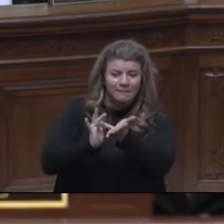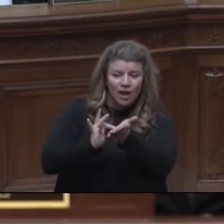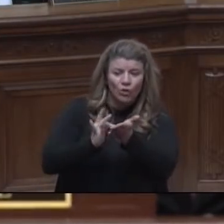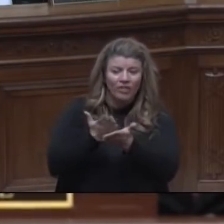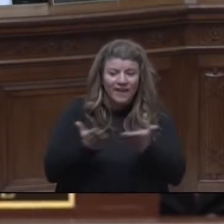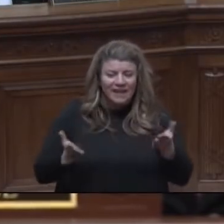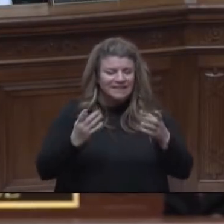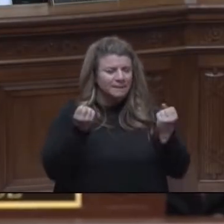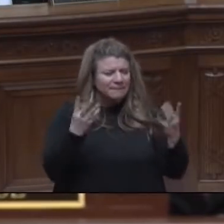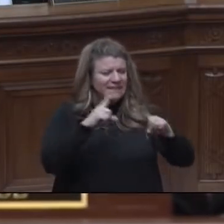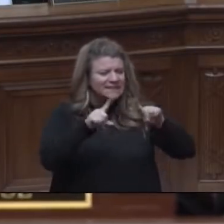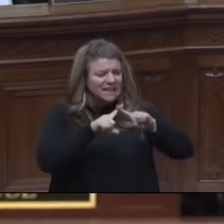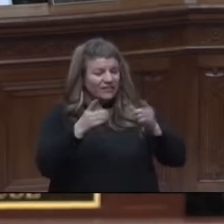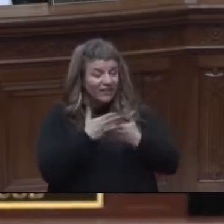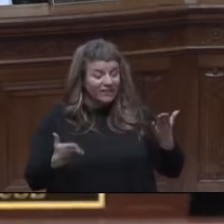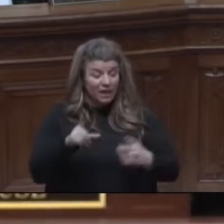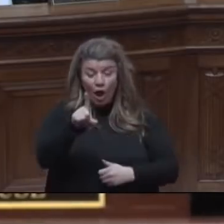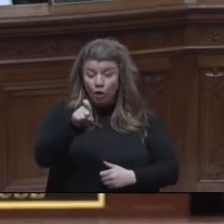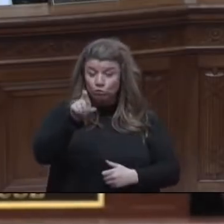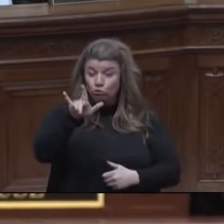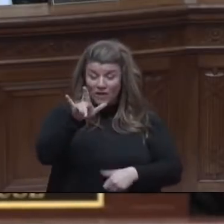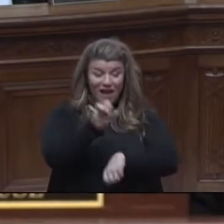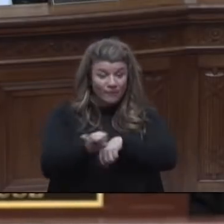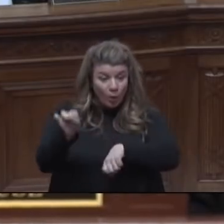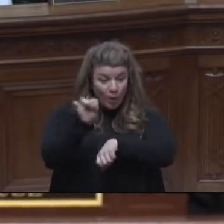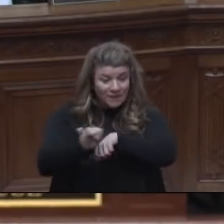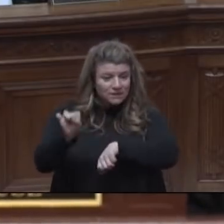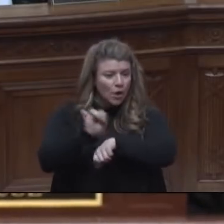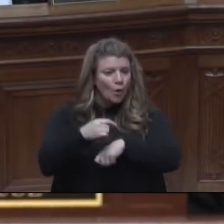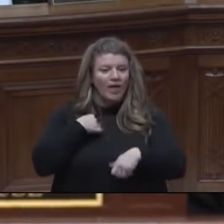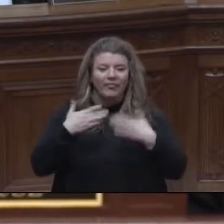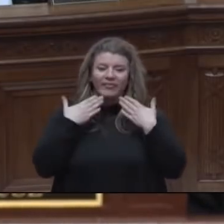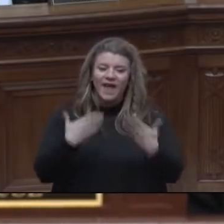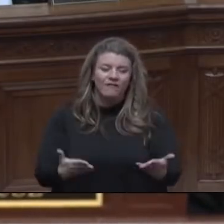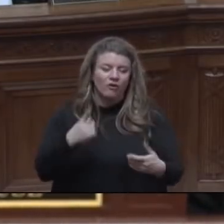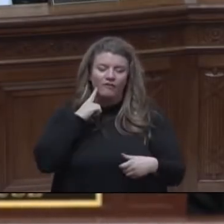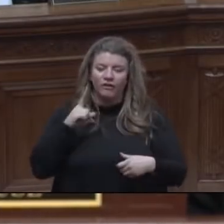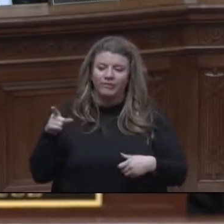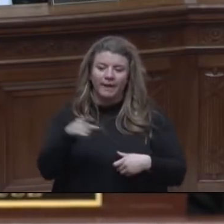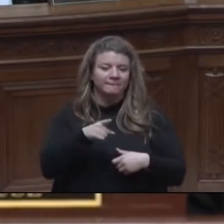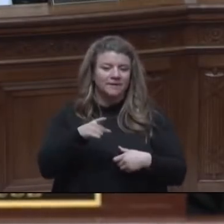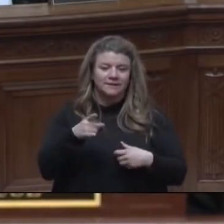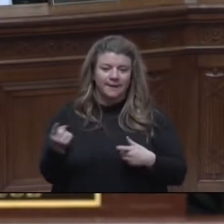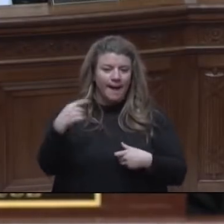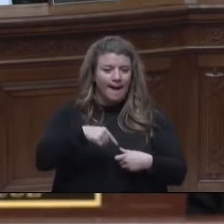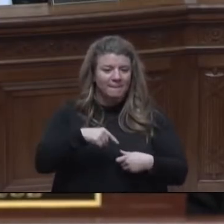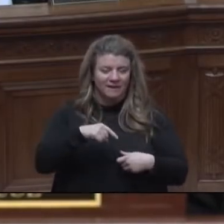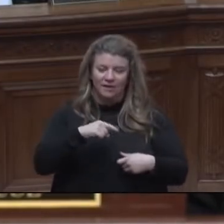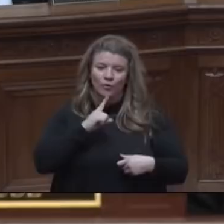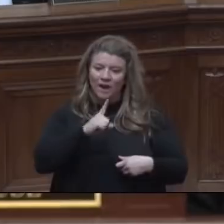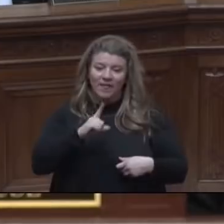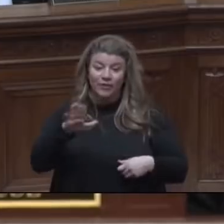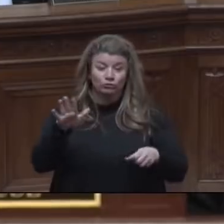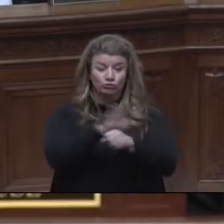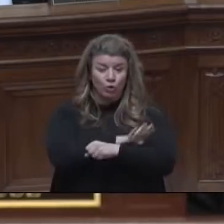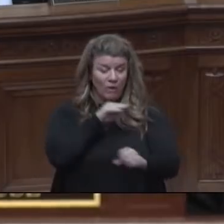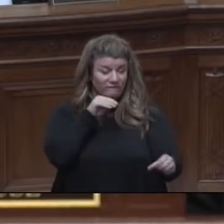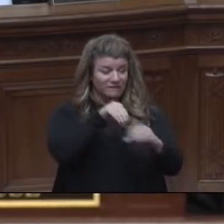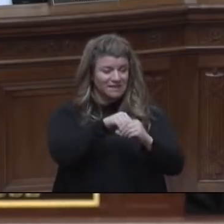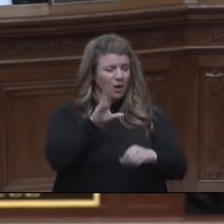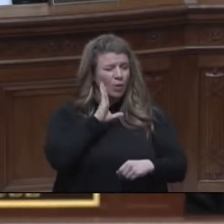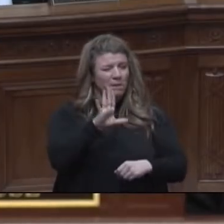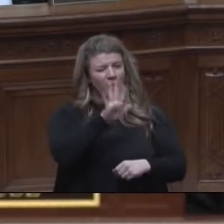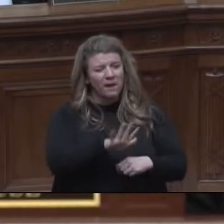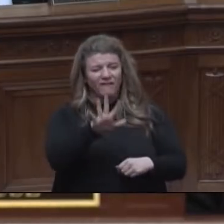industry and a lot of different things. 125 employees, we thank them and thank them from the bottom of my heart. The total investment will be close to $50